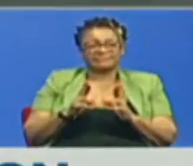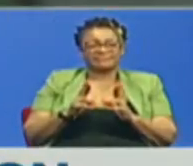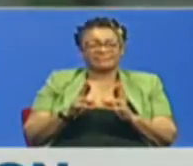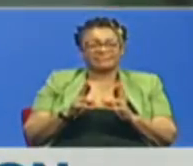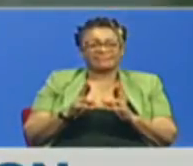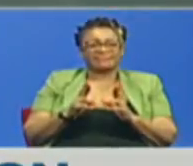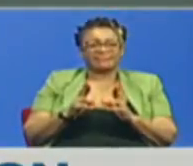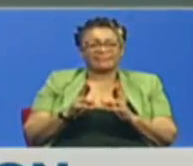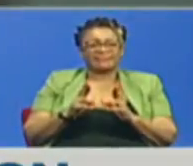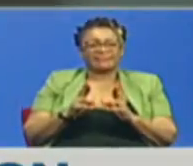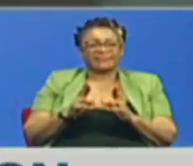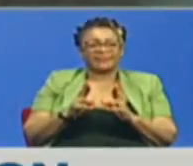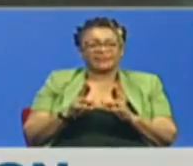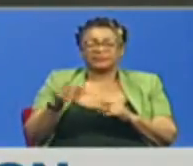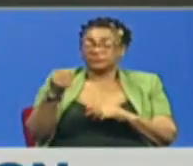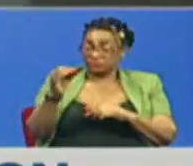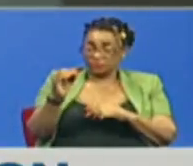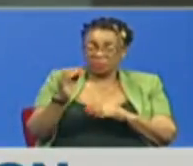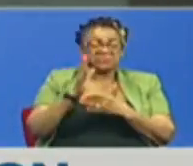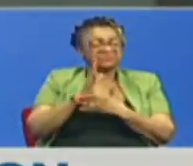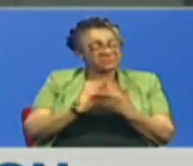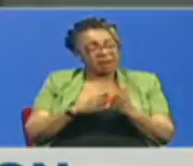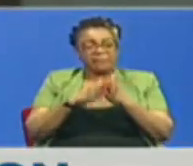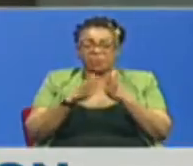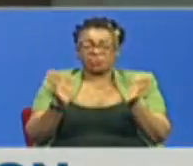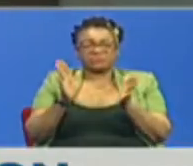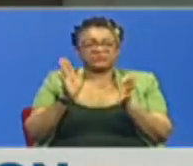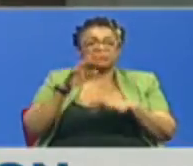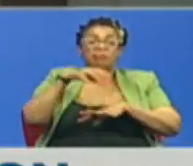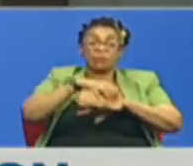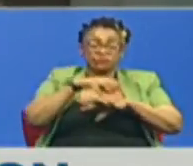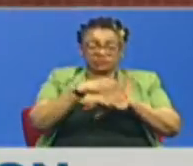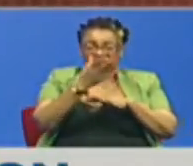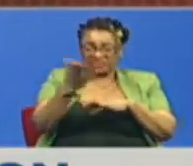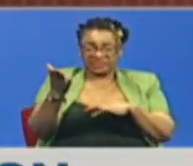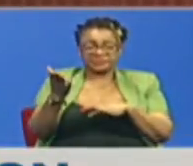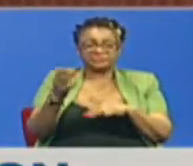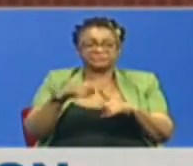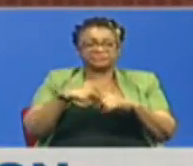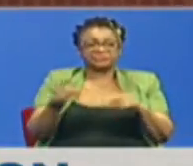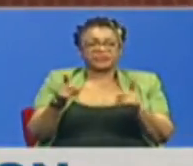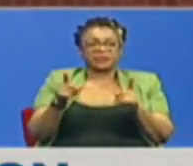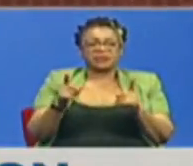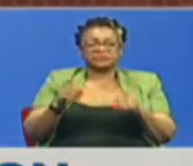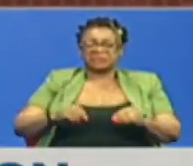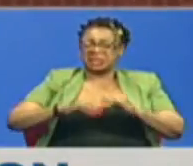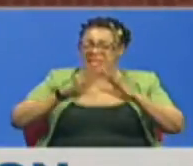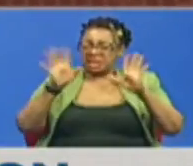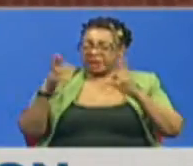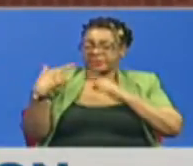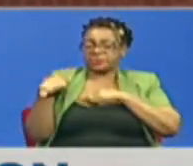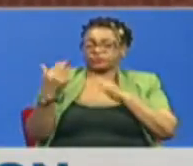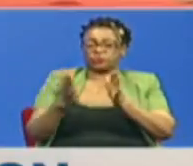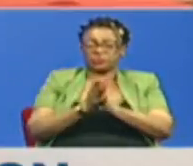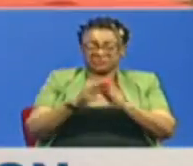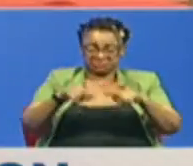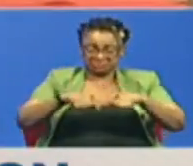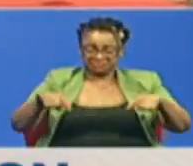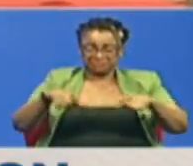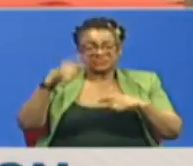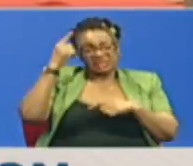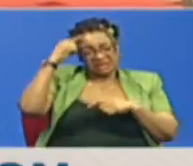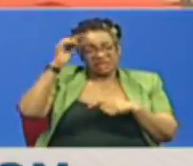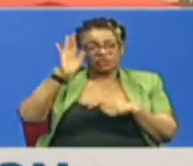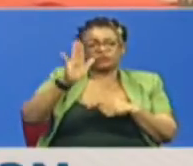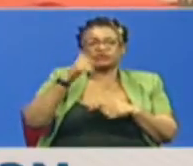However, some mosques have reopened, although under strict guidelines. Prayer rows have now been divided with signs, reminding those entering